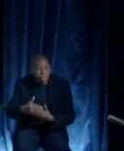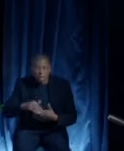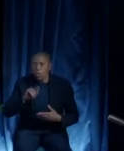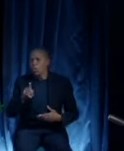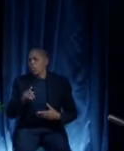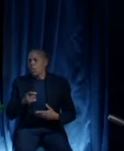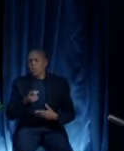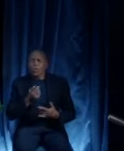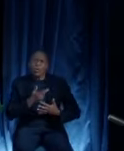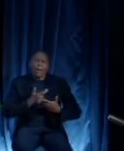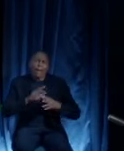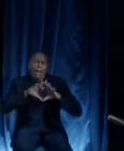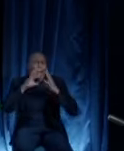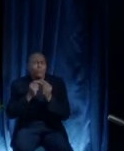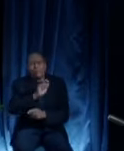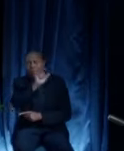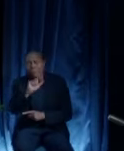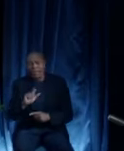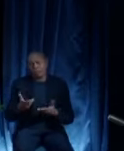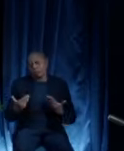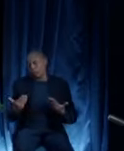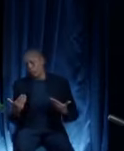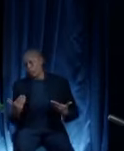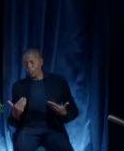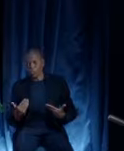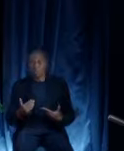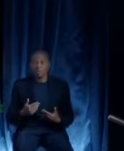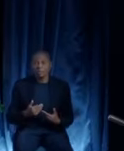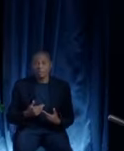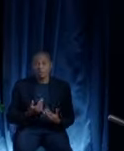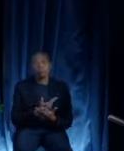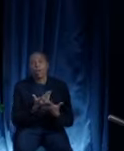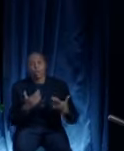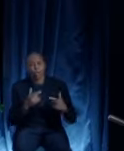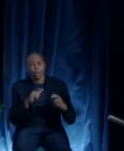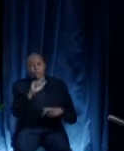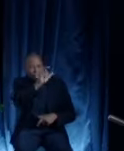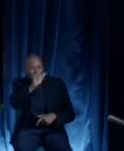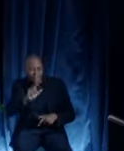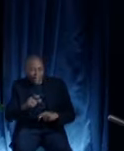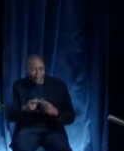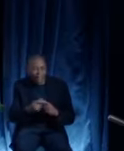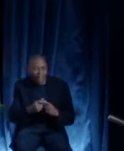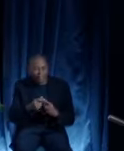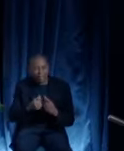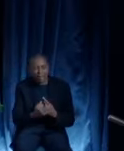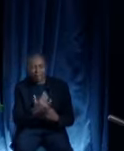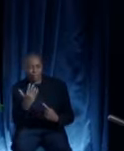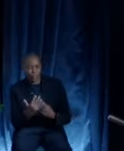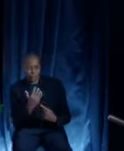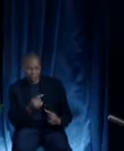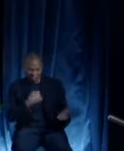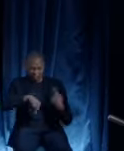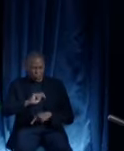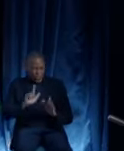cool. So Italians were the best at everything artsy in English eyes, because we were a bit late to the Renaissance, because